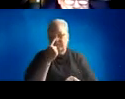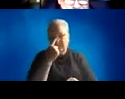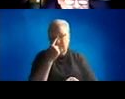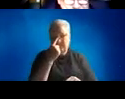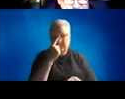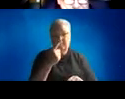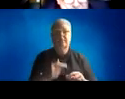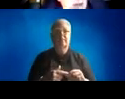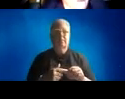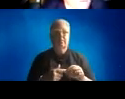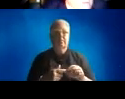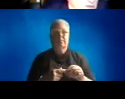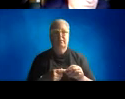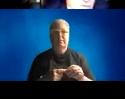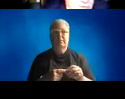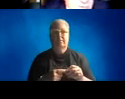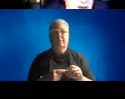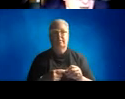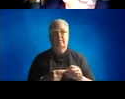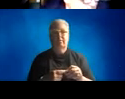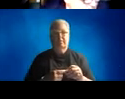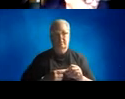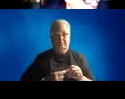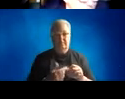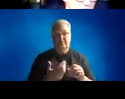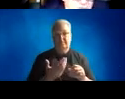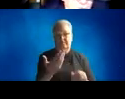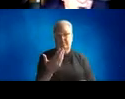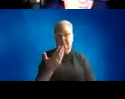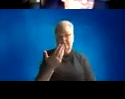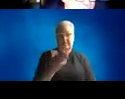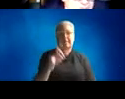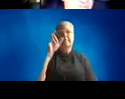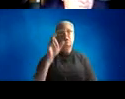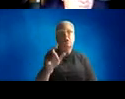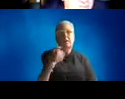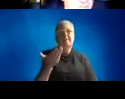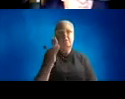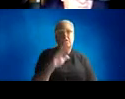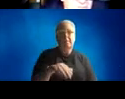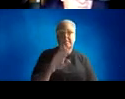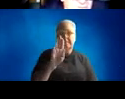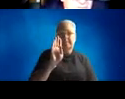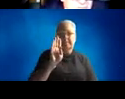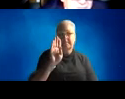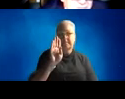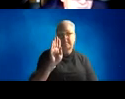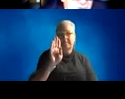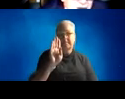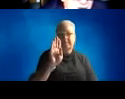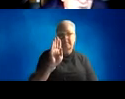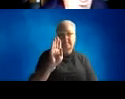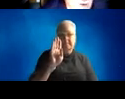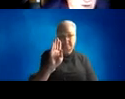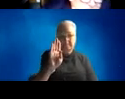Bernardina in Belize. Okay, let's have one from Belize. We haven't had someone from there for a while. Good morning from Belize. Can you